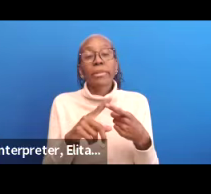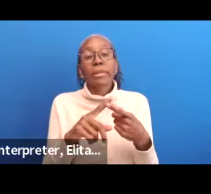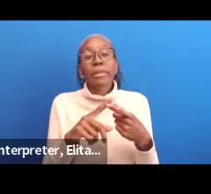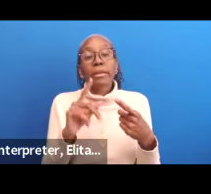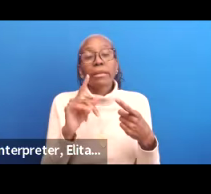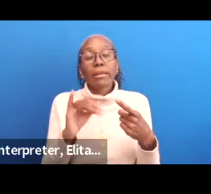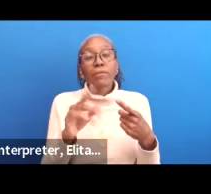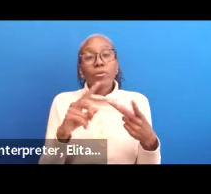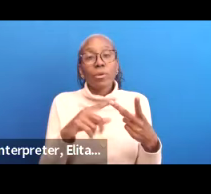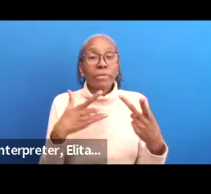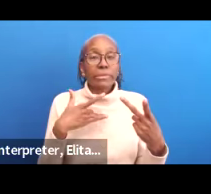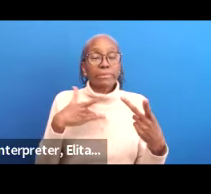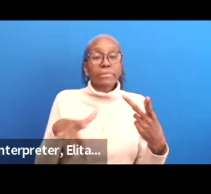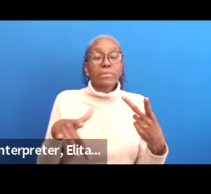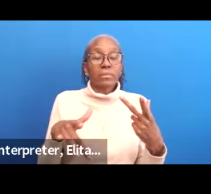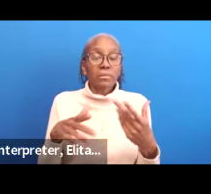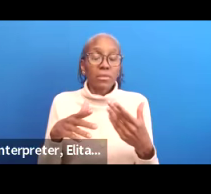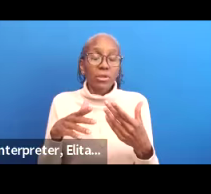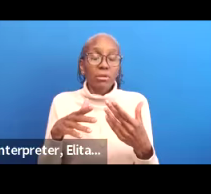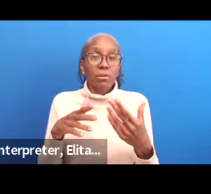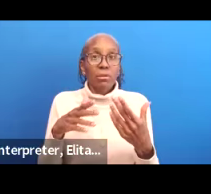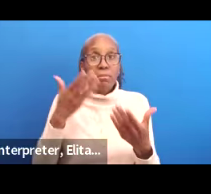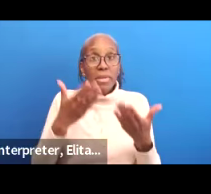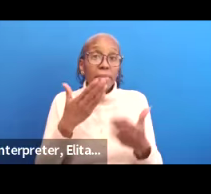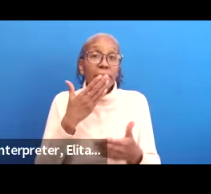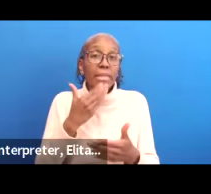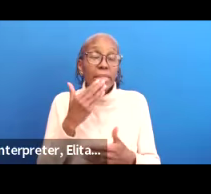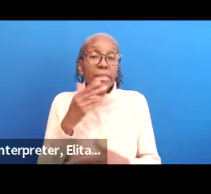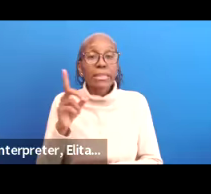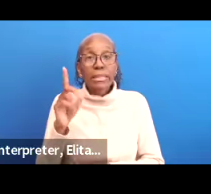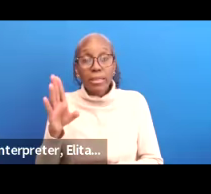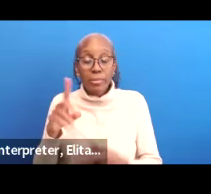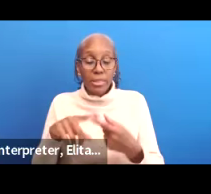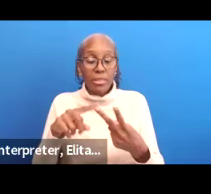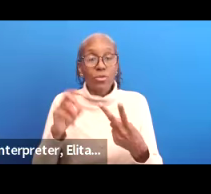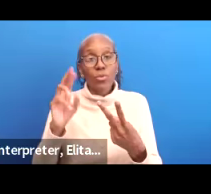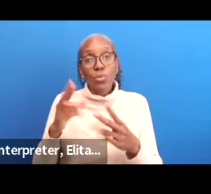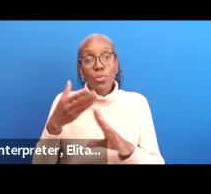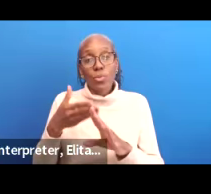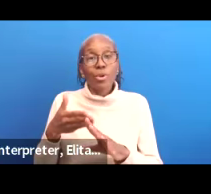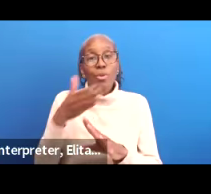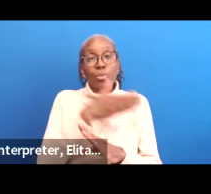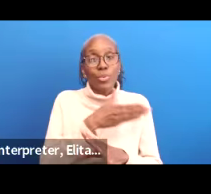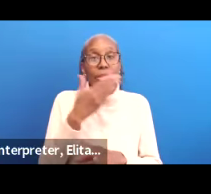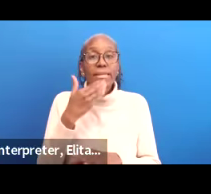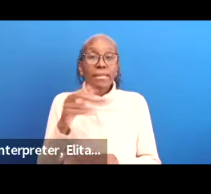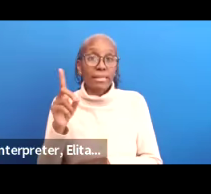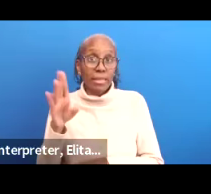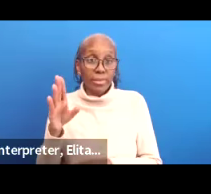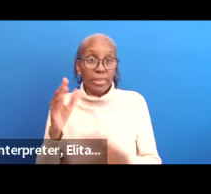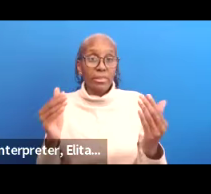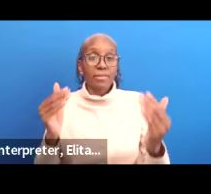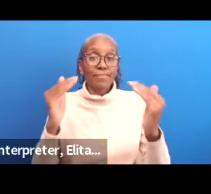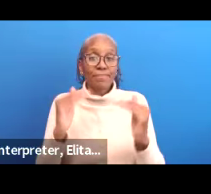to diabetes or prediabetes, and then stopping use